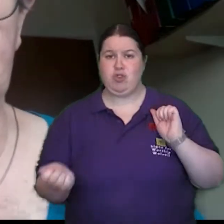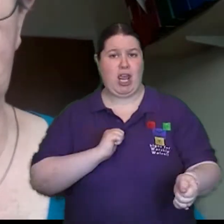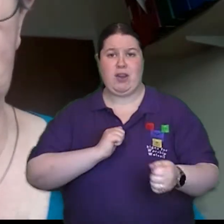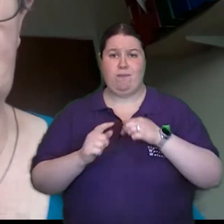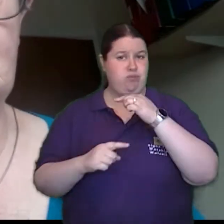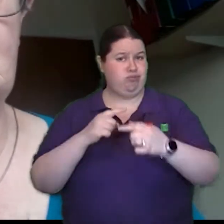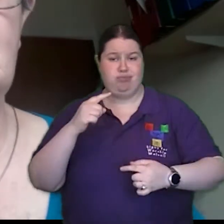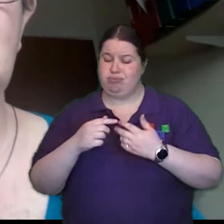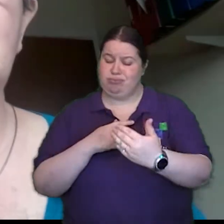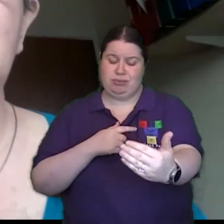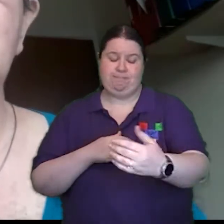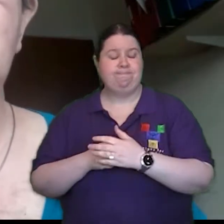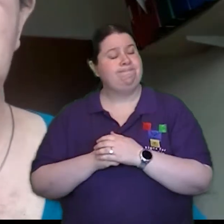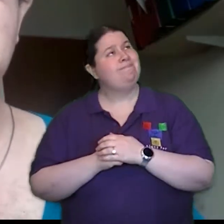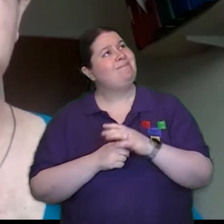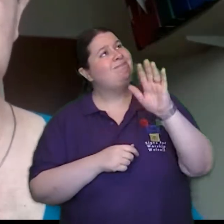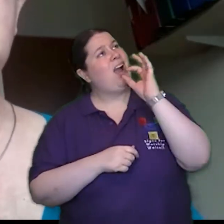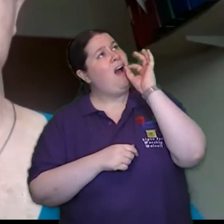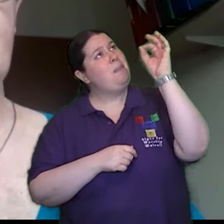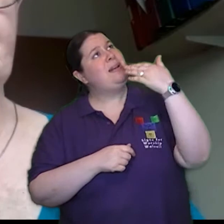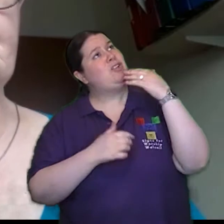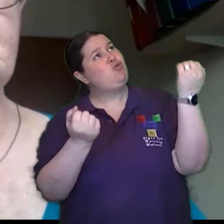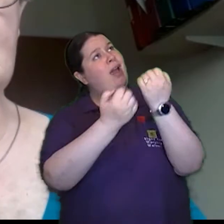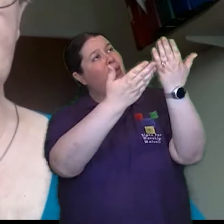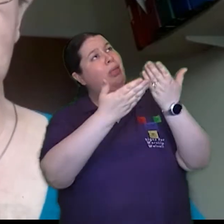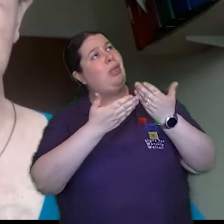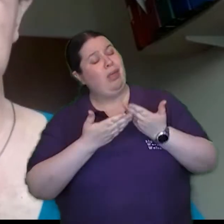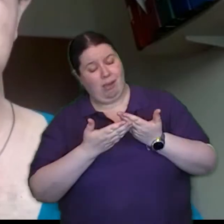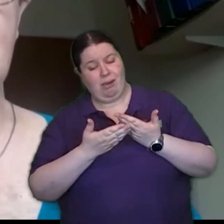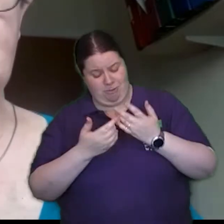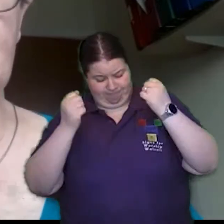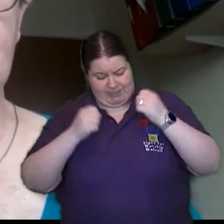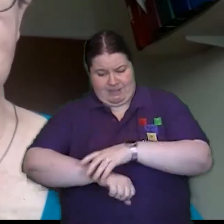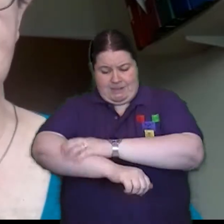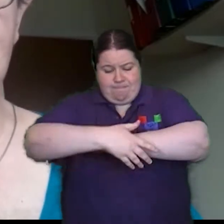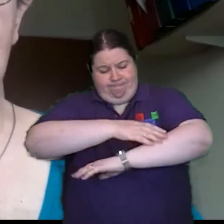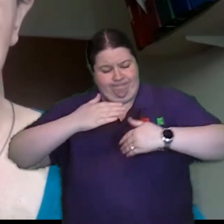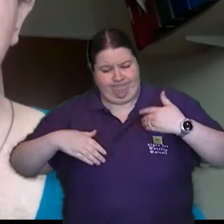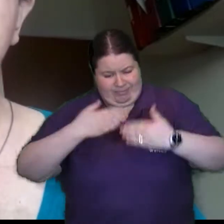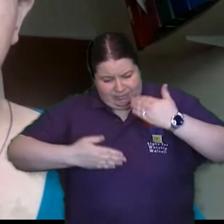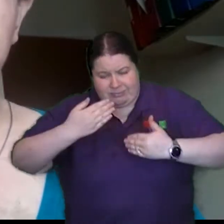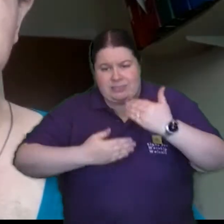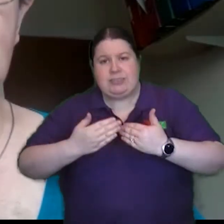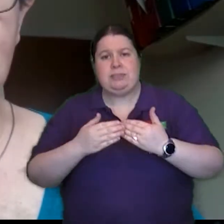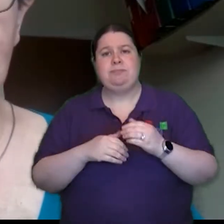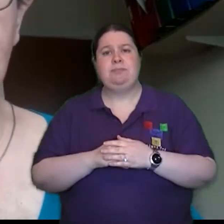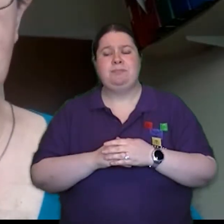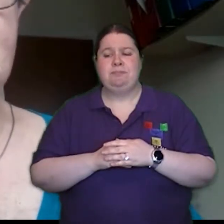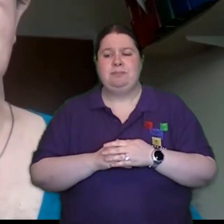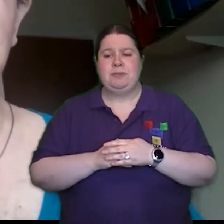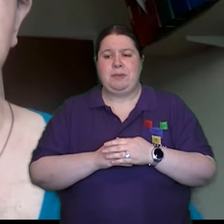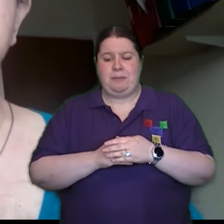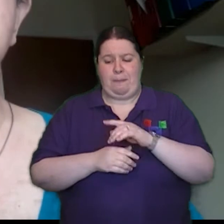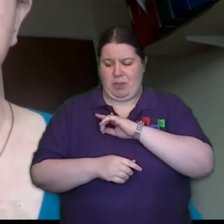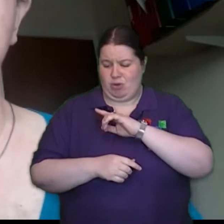people. We ask God for strength and endurance to withstand the